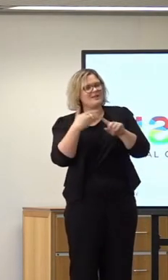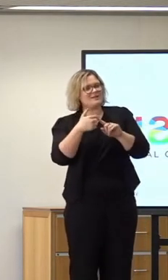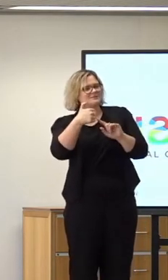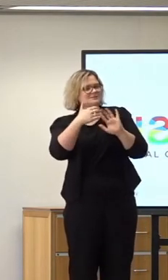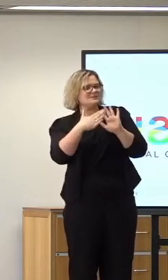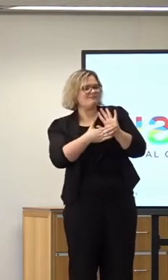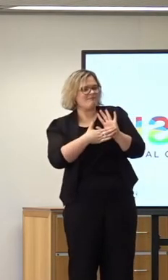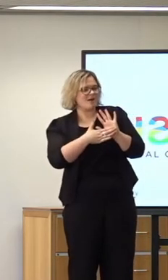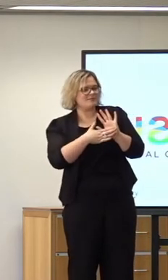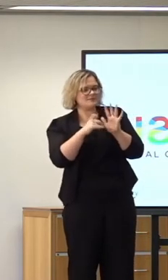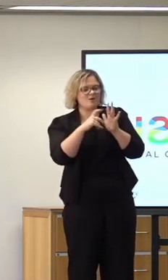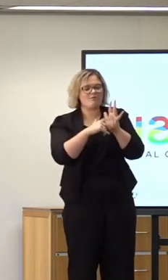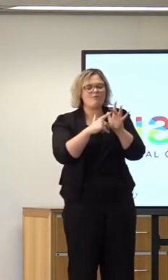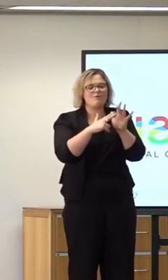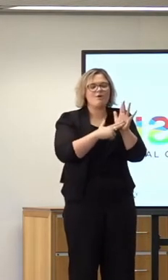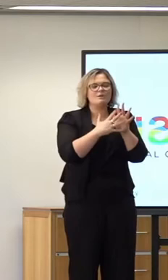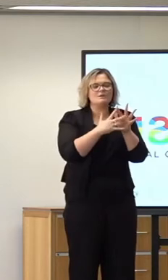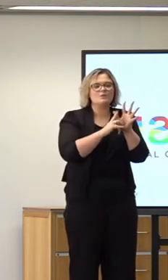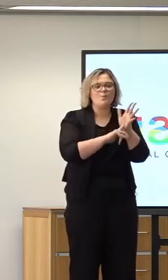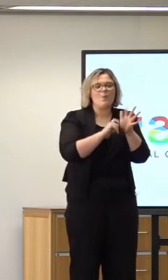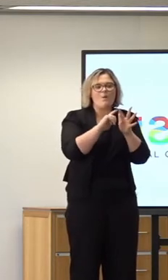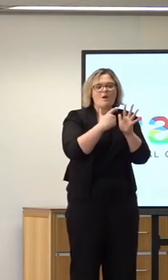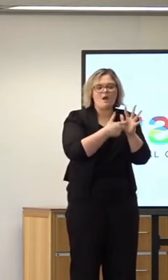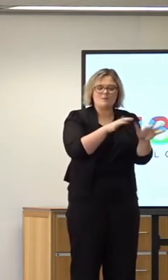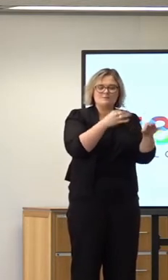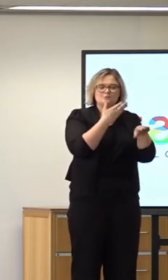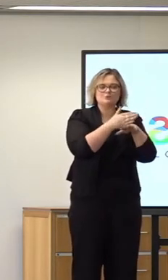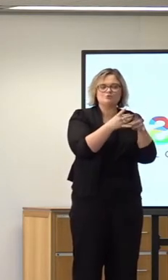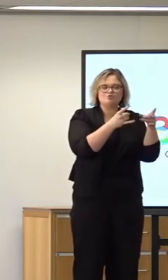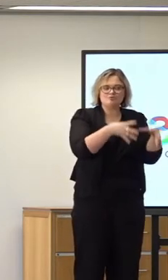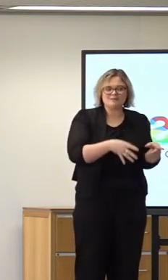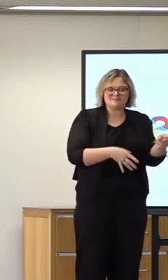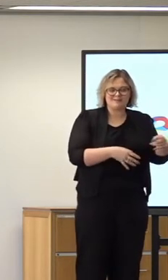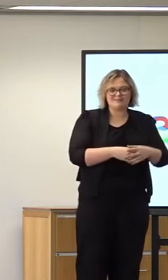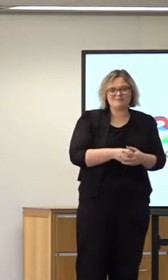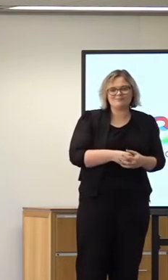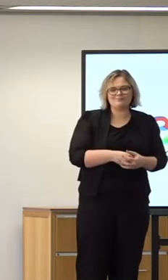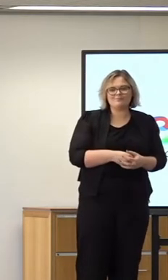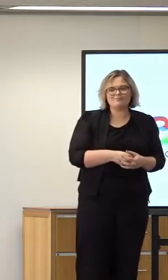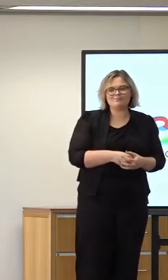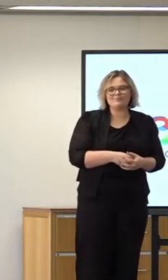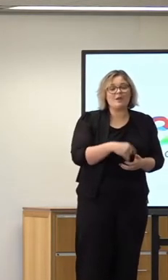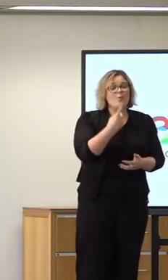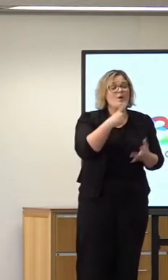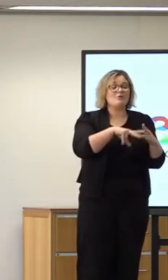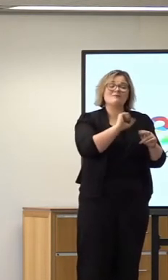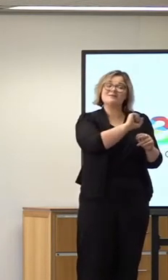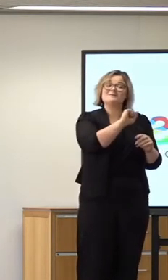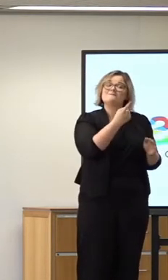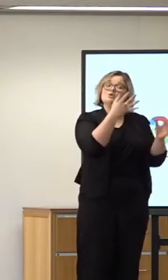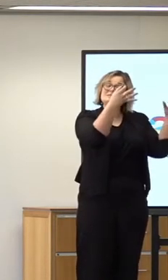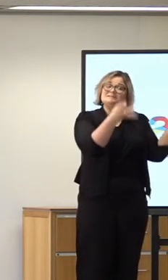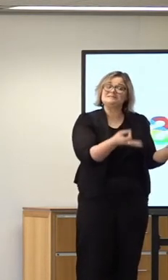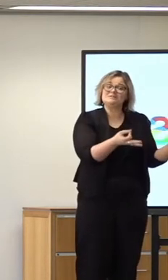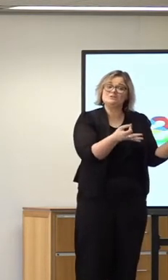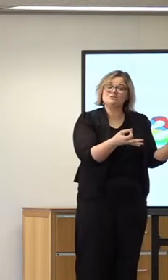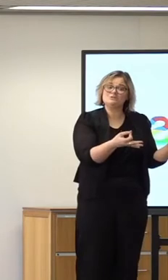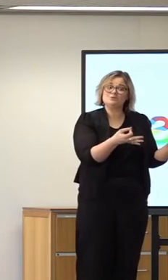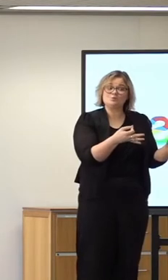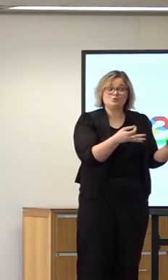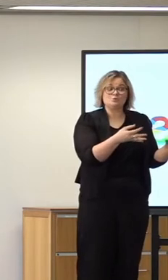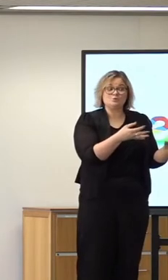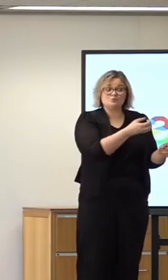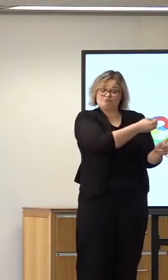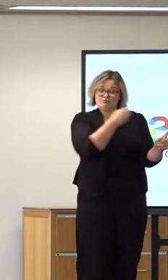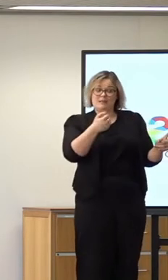6 months, Colin Walker was appointed as the new director, and one of his first decisions was to bring on myself in